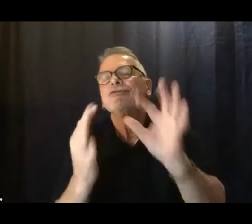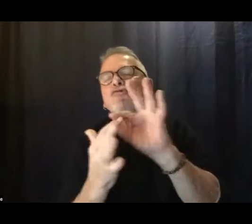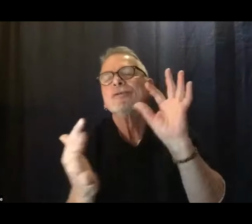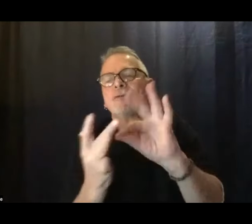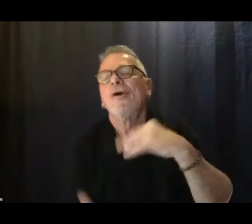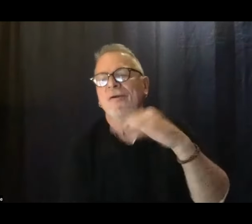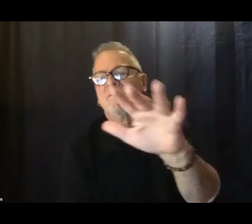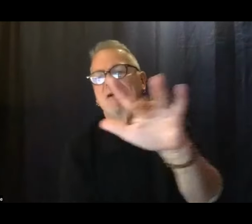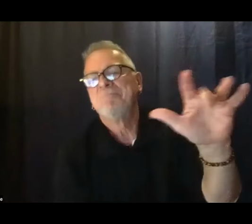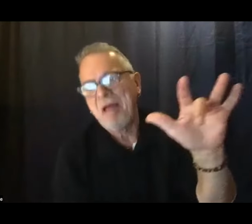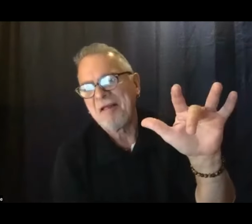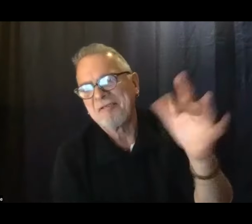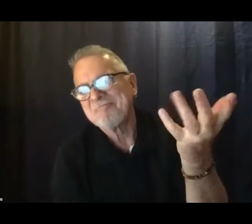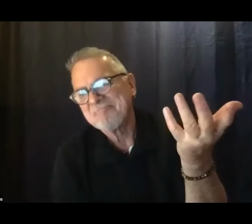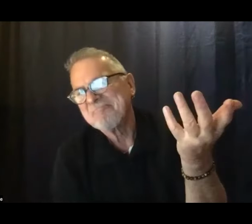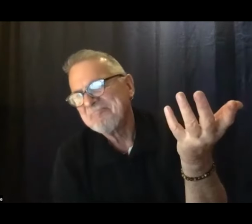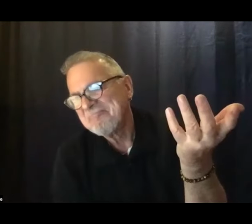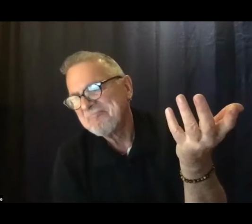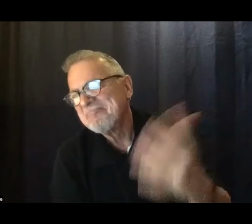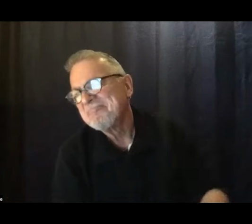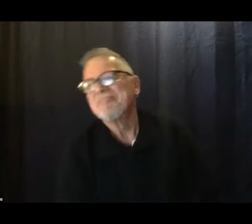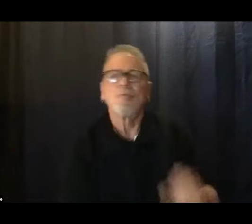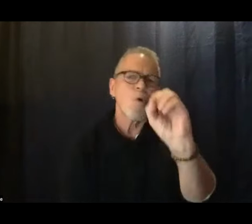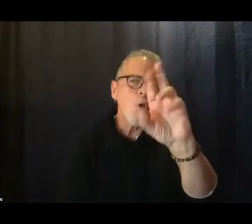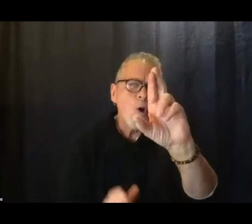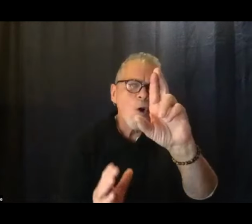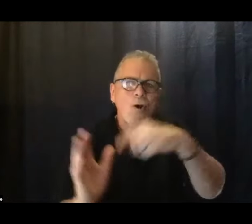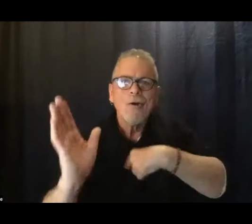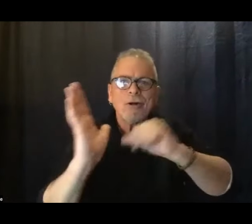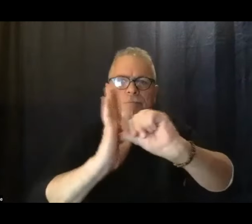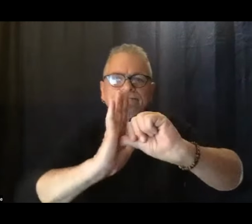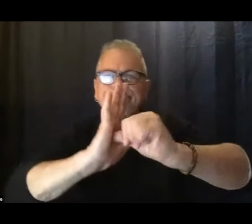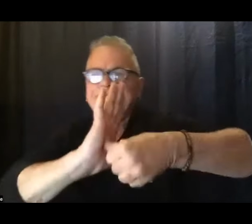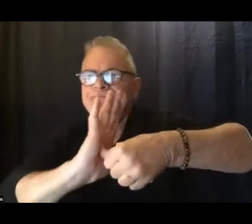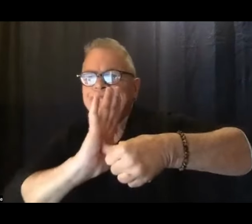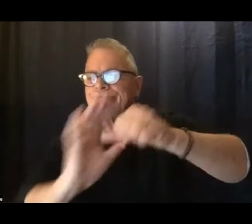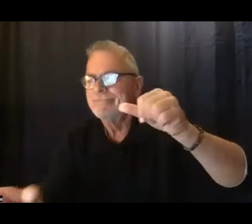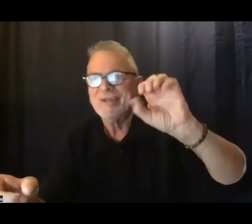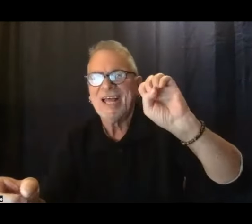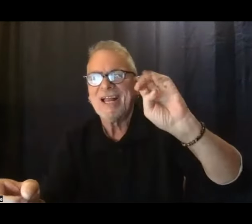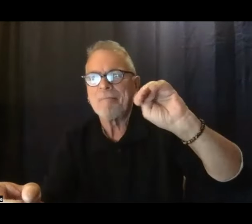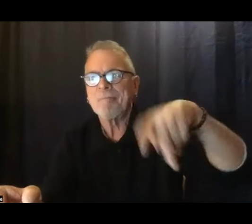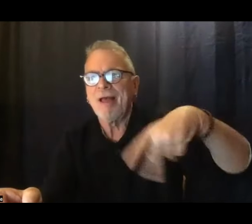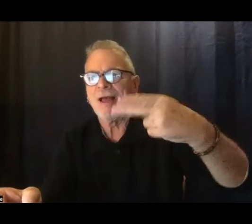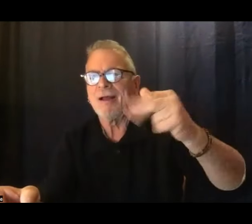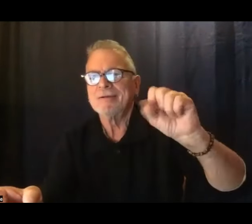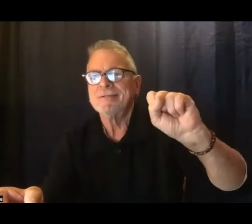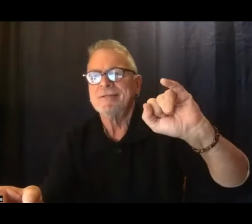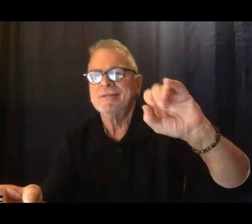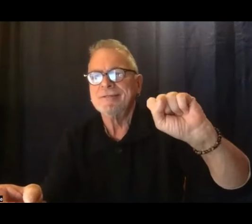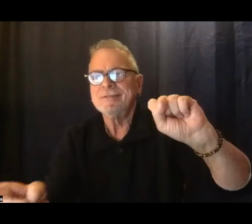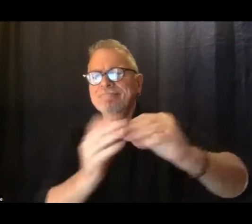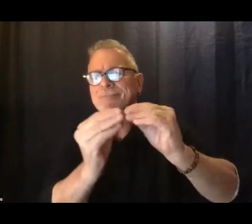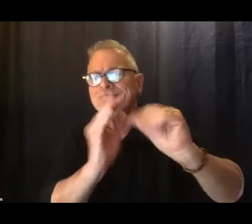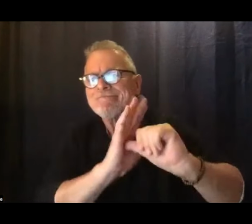are fingerspelled within the language. Also, for clarification or emphasis, you would fingerspell those. Now, I do want to say, if you're looking